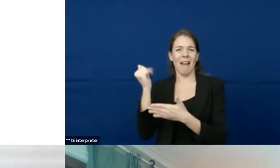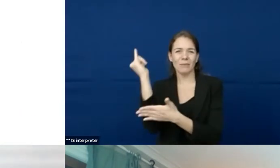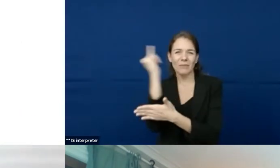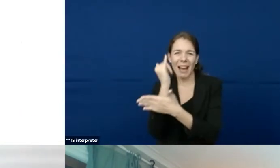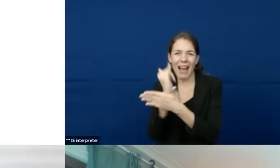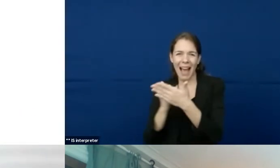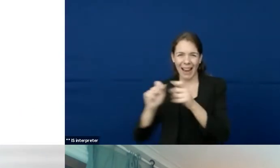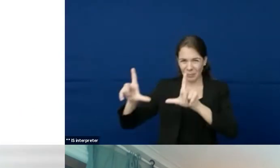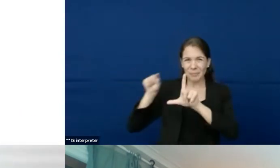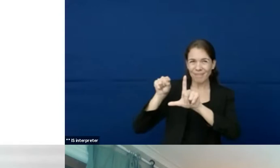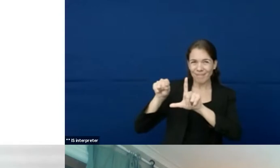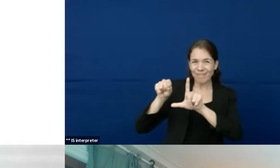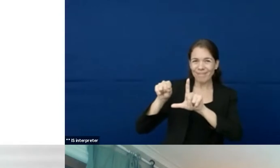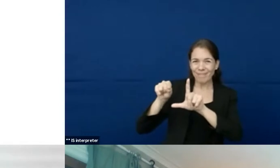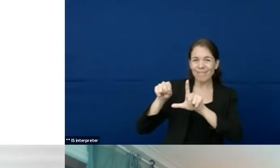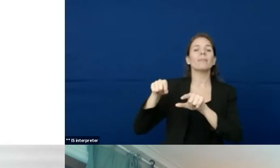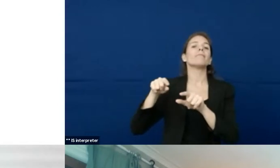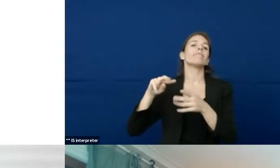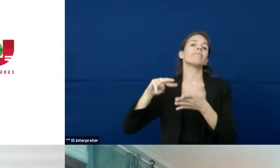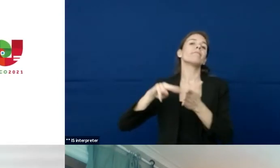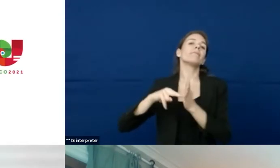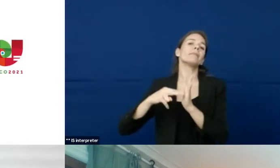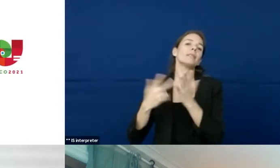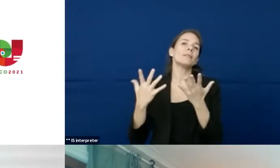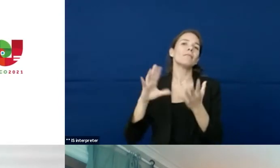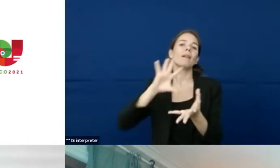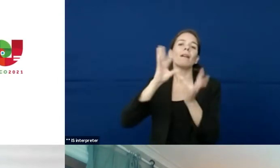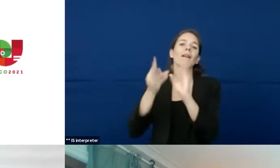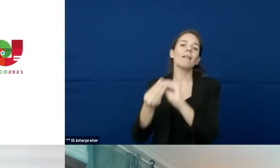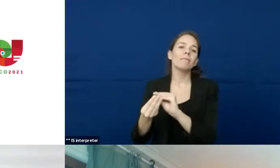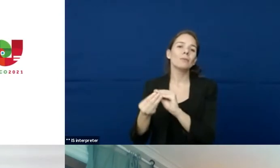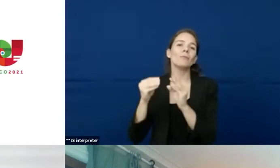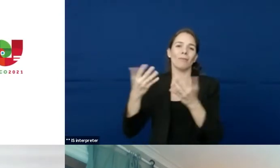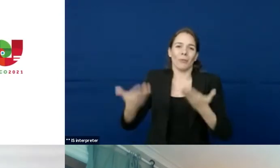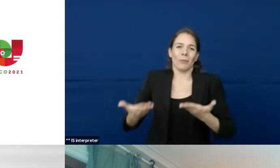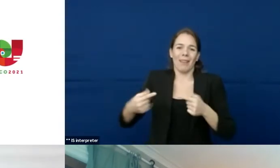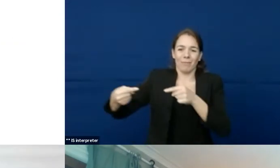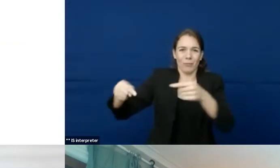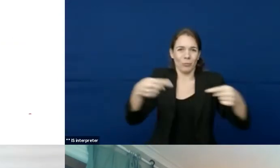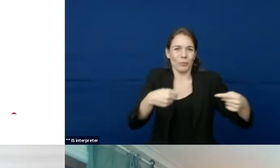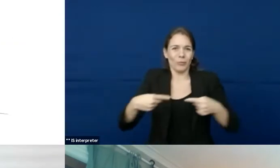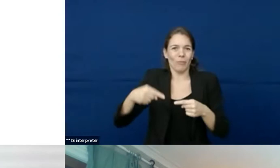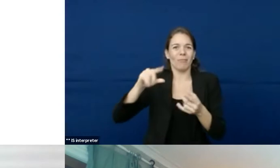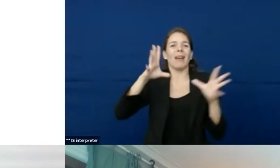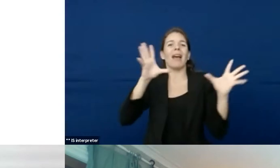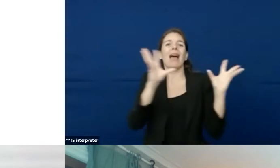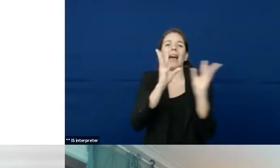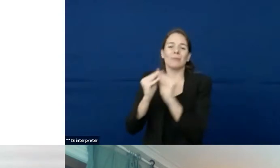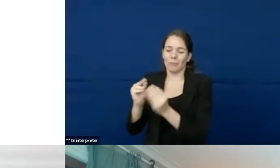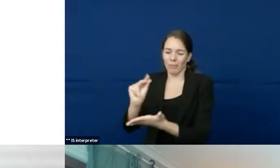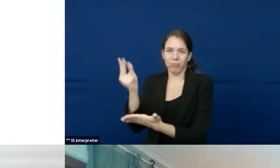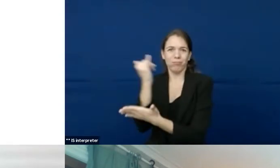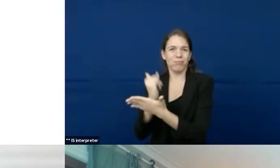is, if you can think and share your reflections about successful strategies to prevent